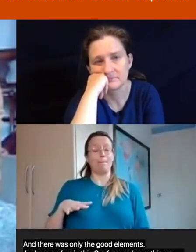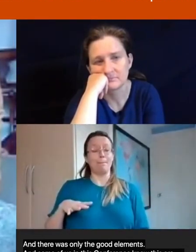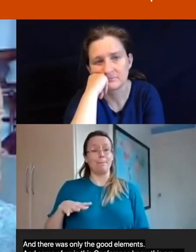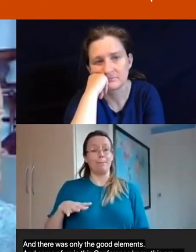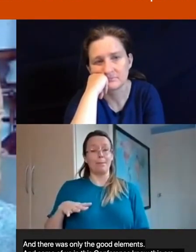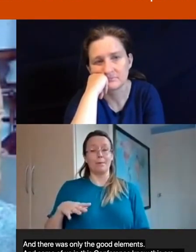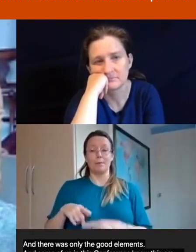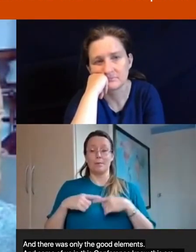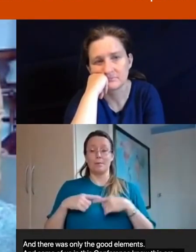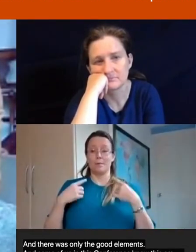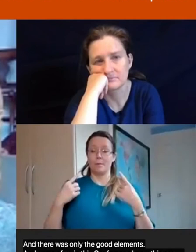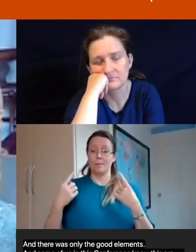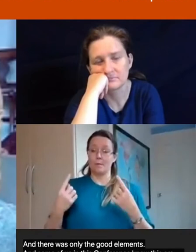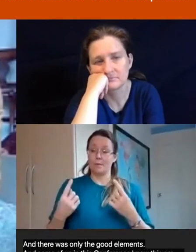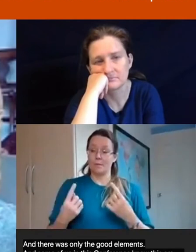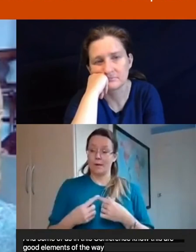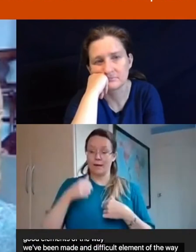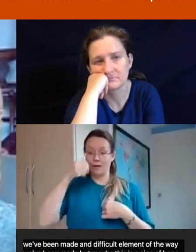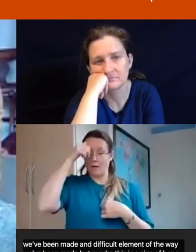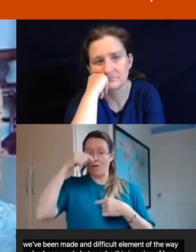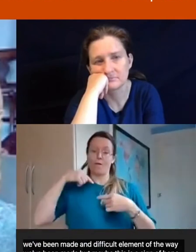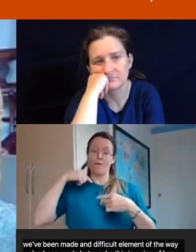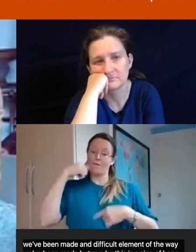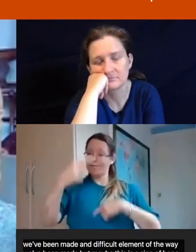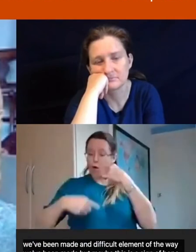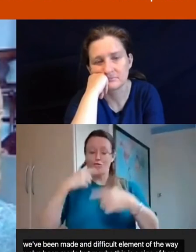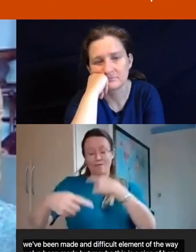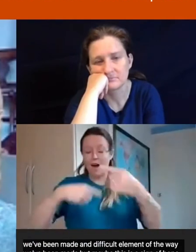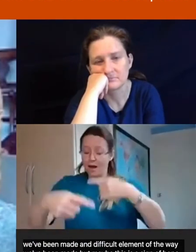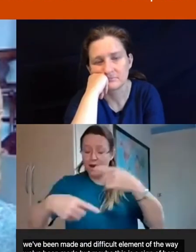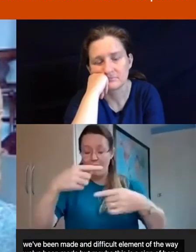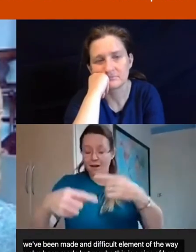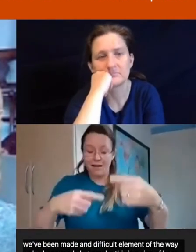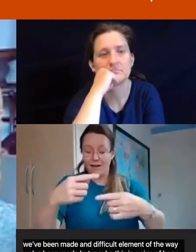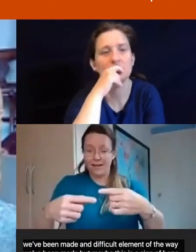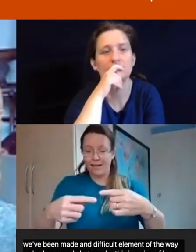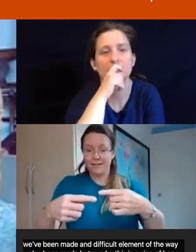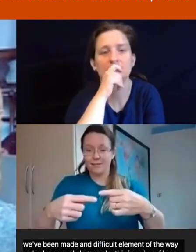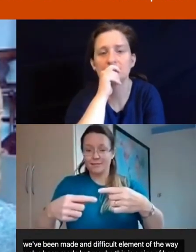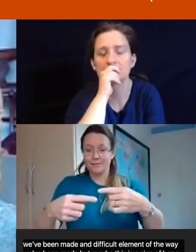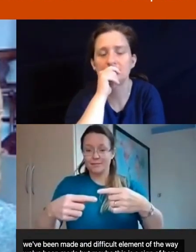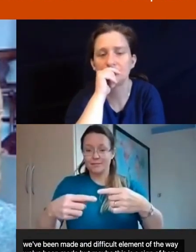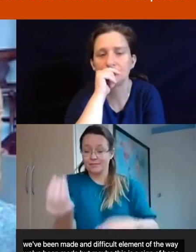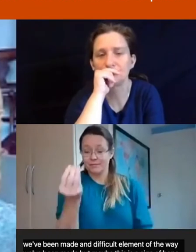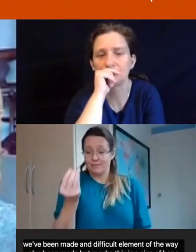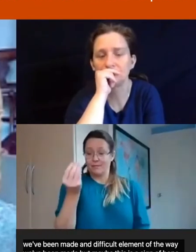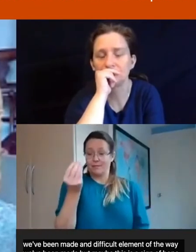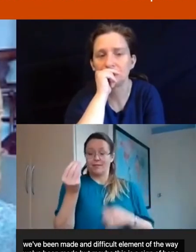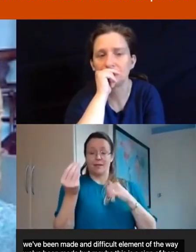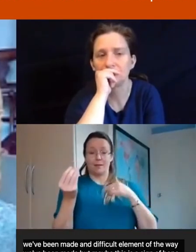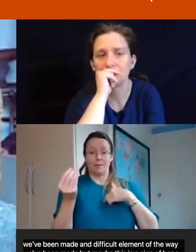we may be, when it comes to forever, when it comes to essence, to use Jane's word, the good elements